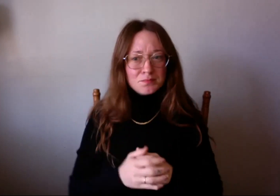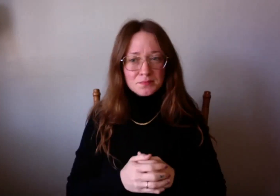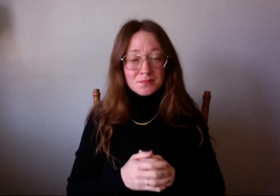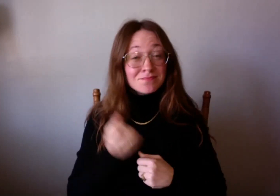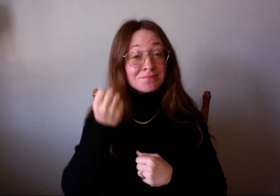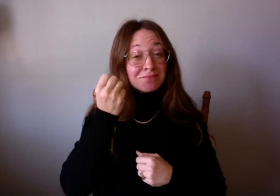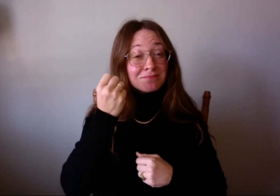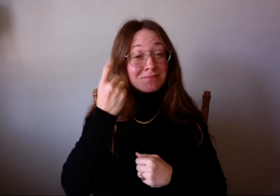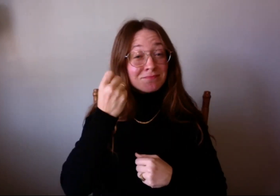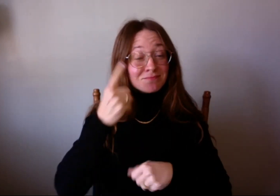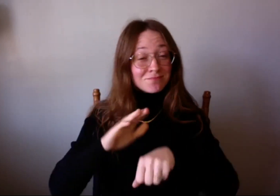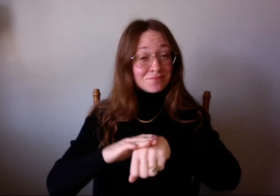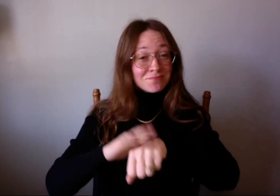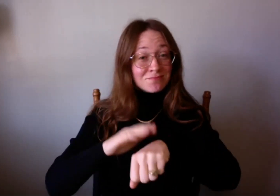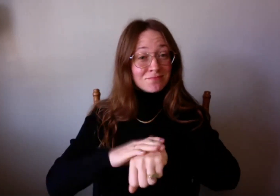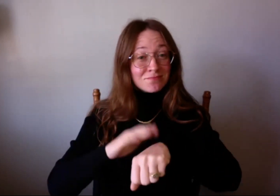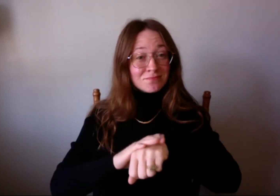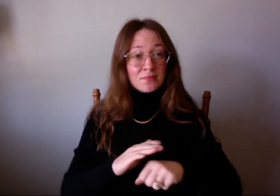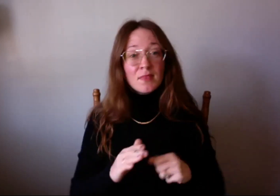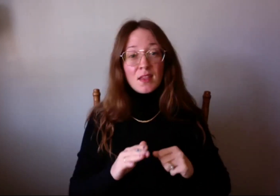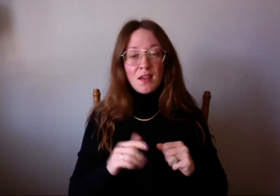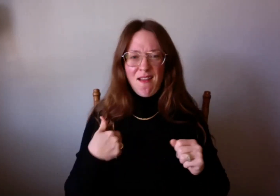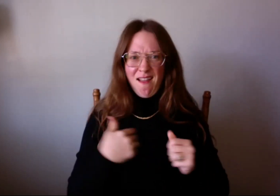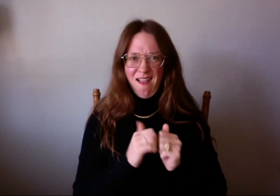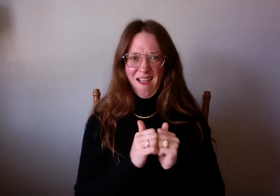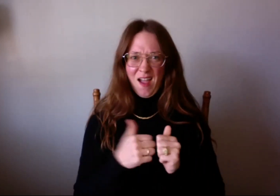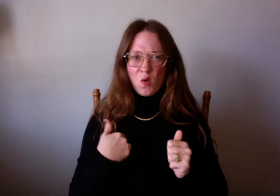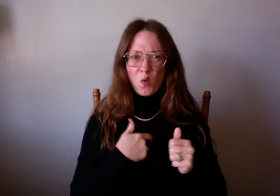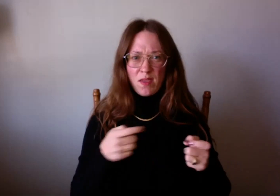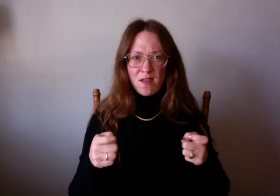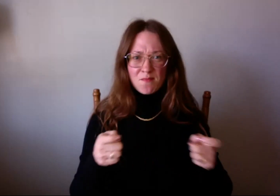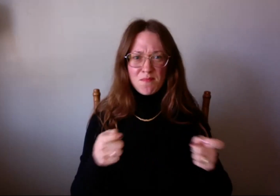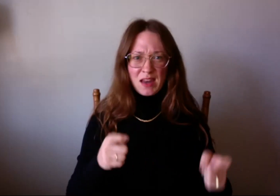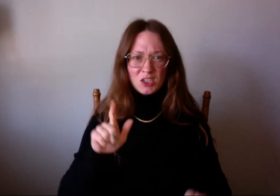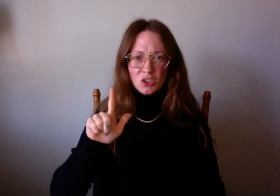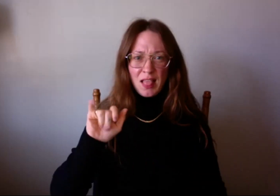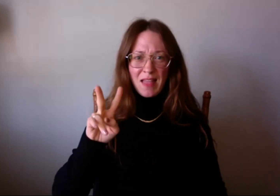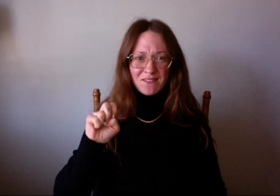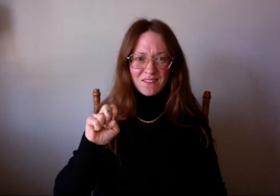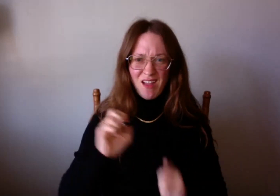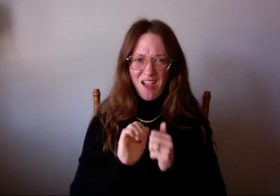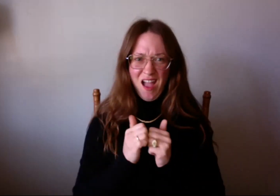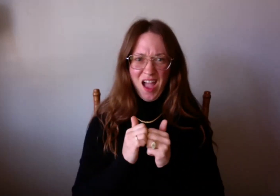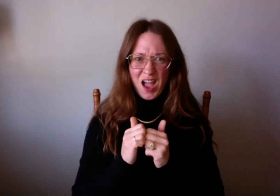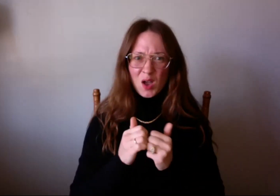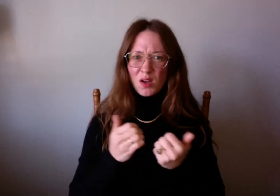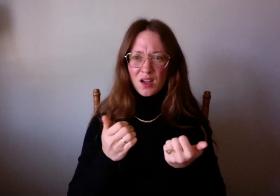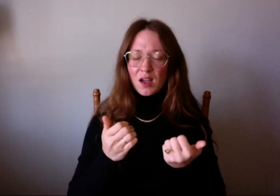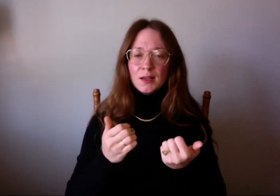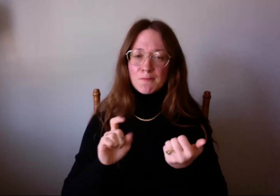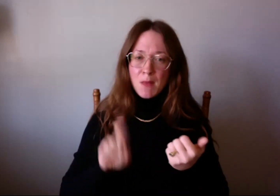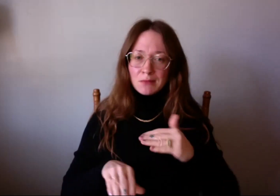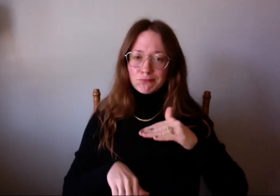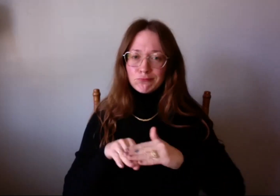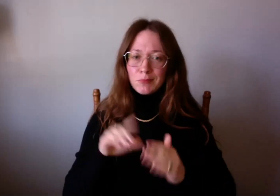the caveat. In order to keep things manageable, the live discussions are limited to the first 100 participants who join in the